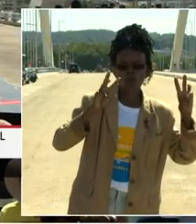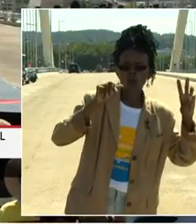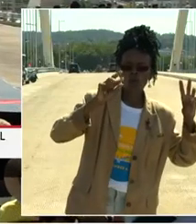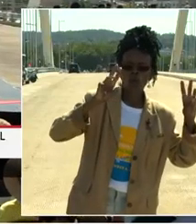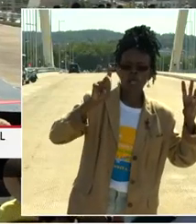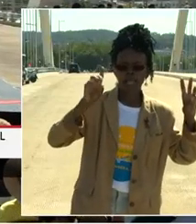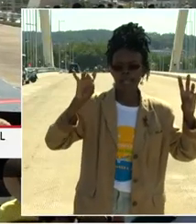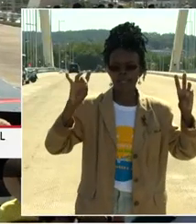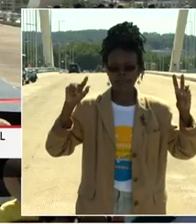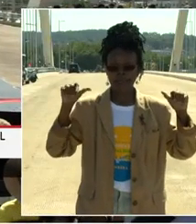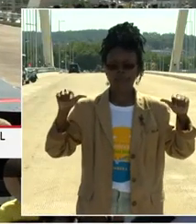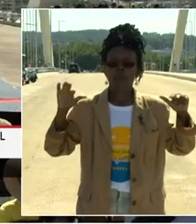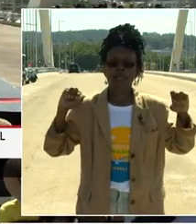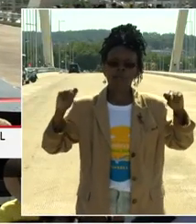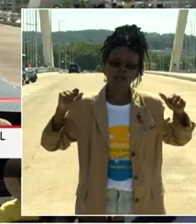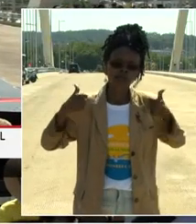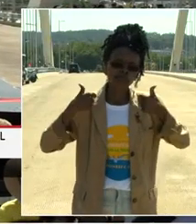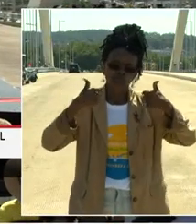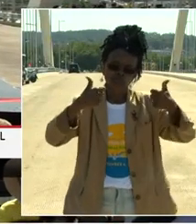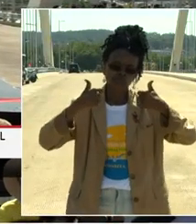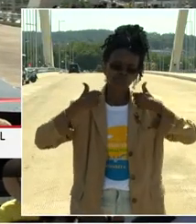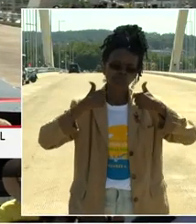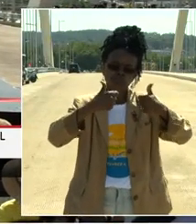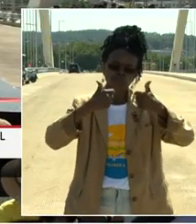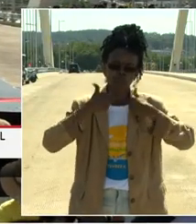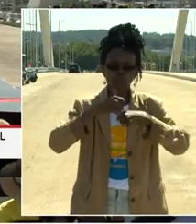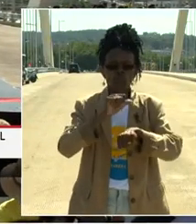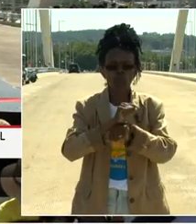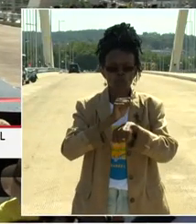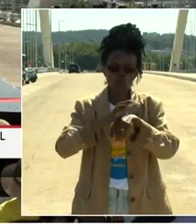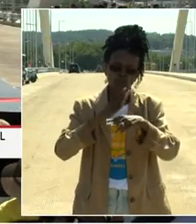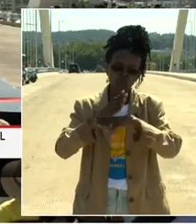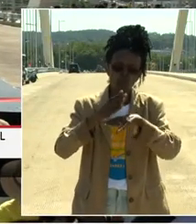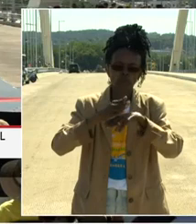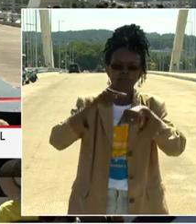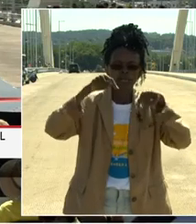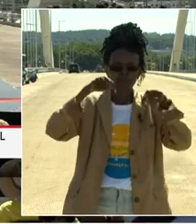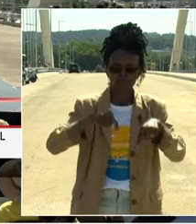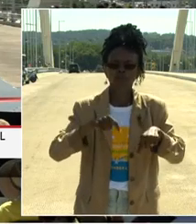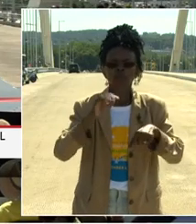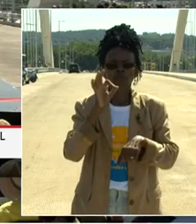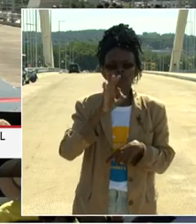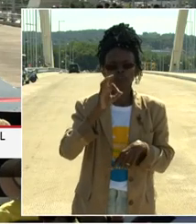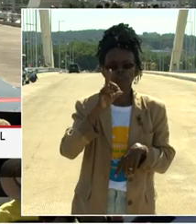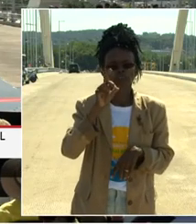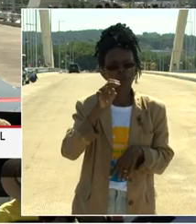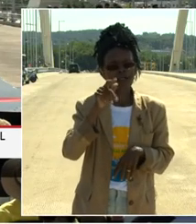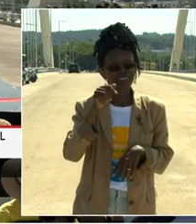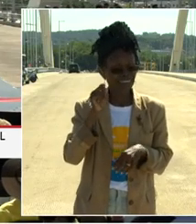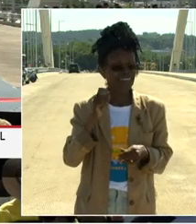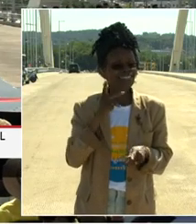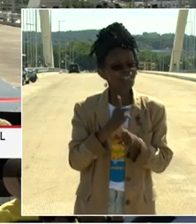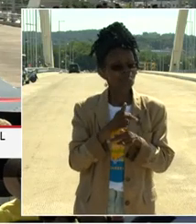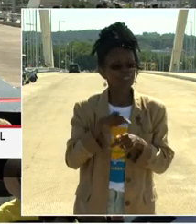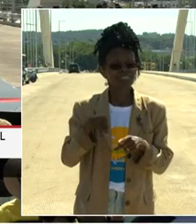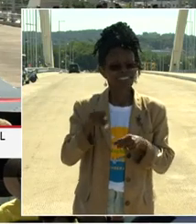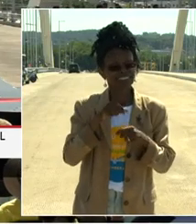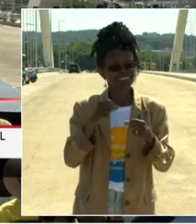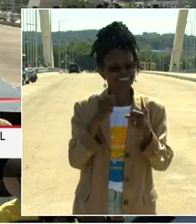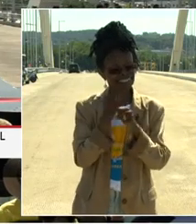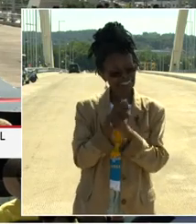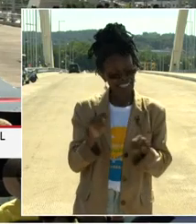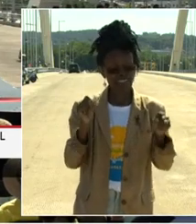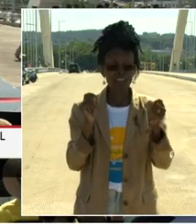in D.C. all the more efficient and safer. We are also know that we have people